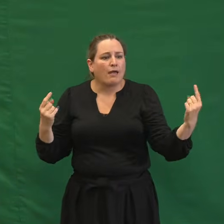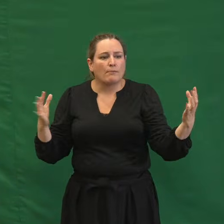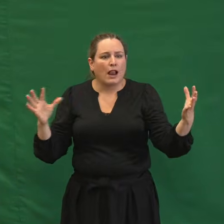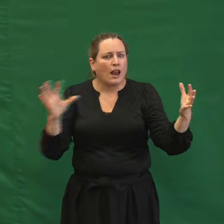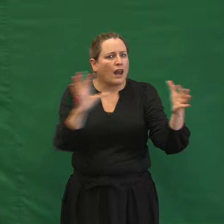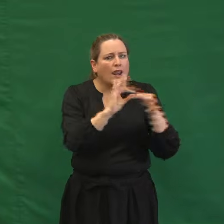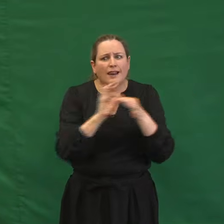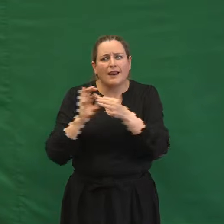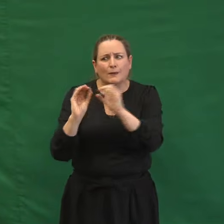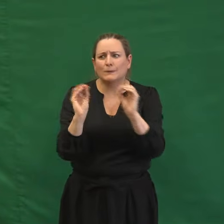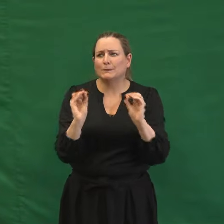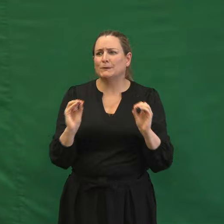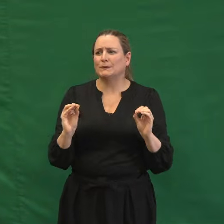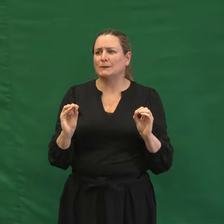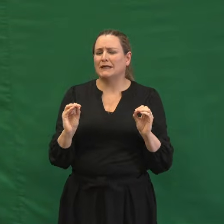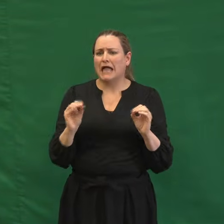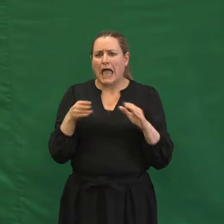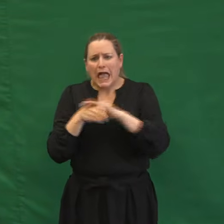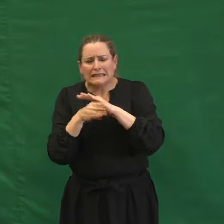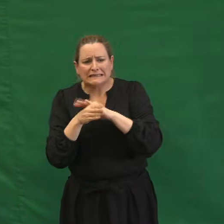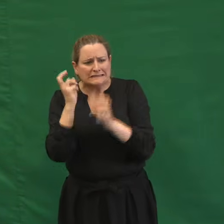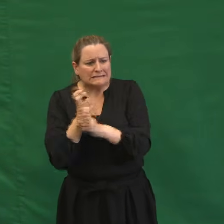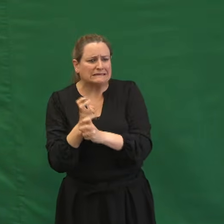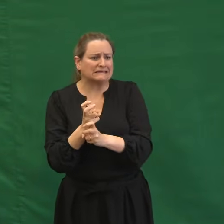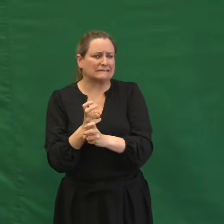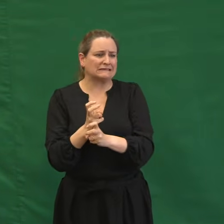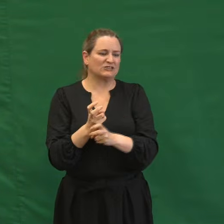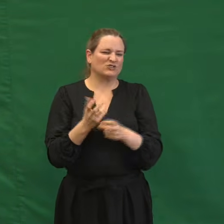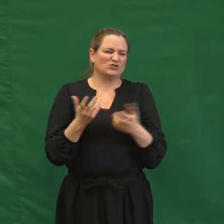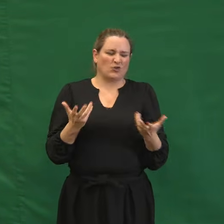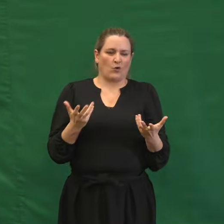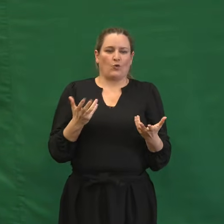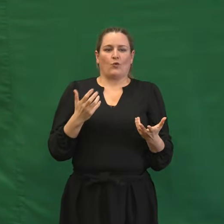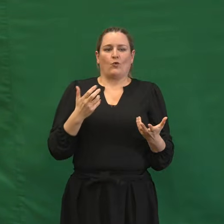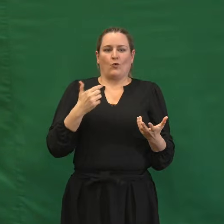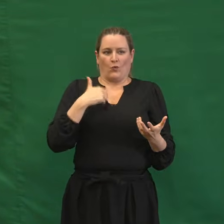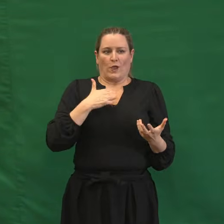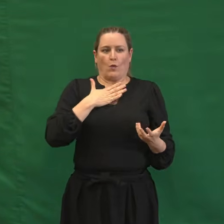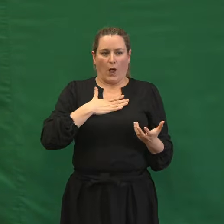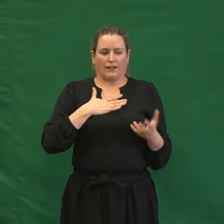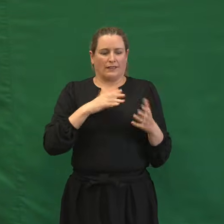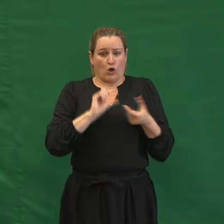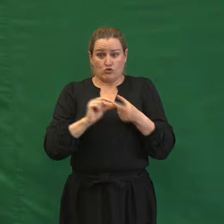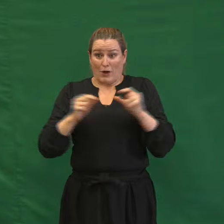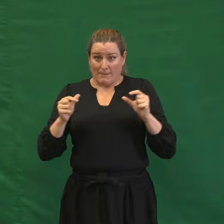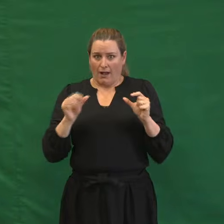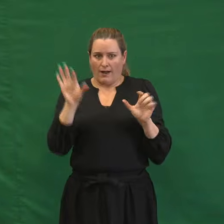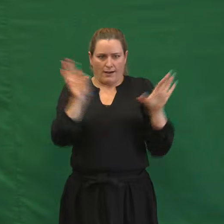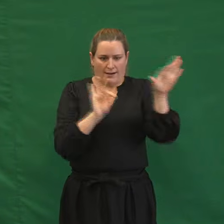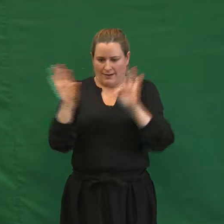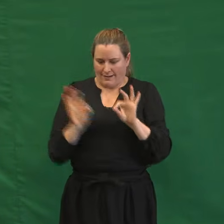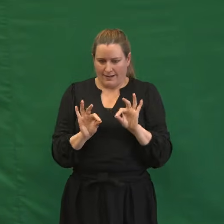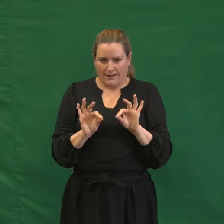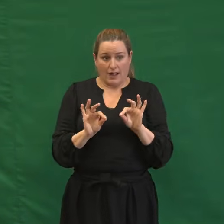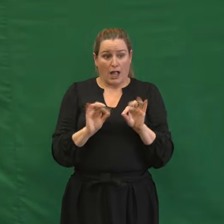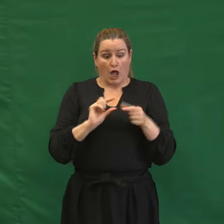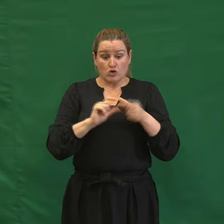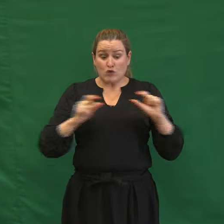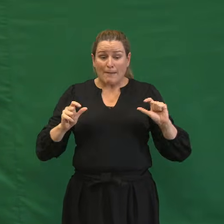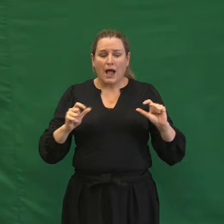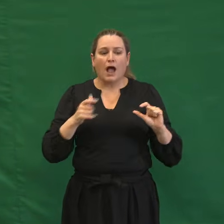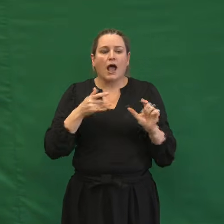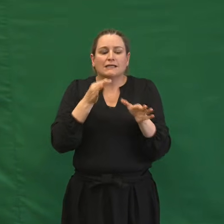not easily accessible. So the important thing is that this grammar will be descriptive rather than